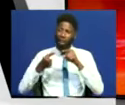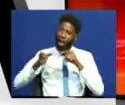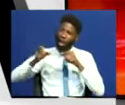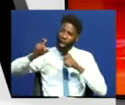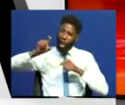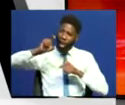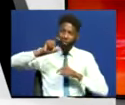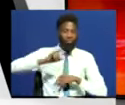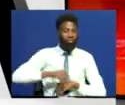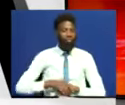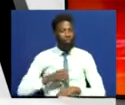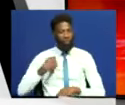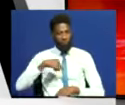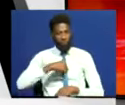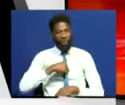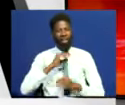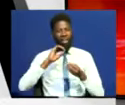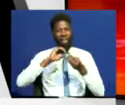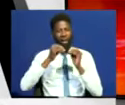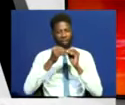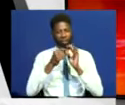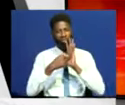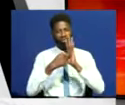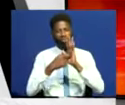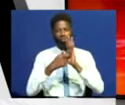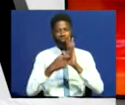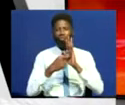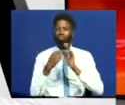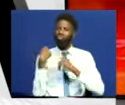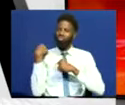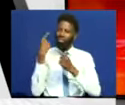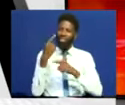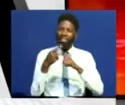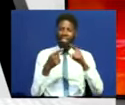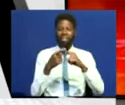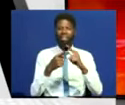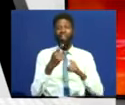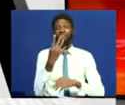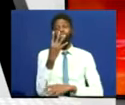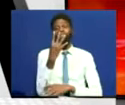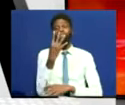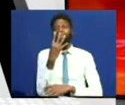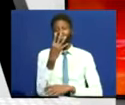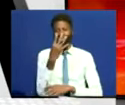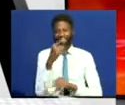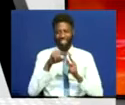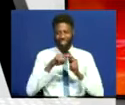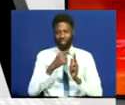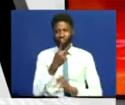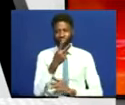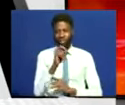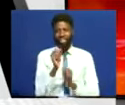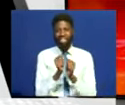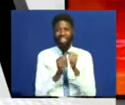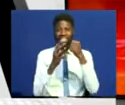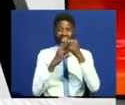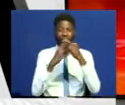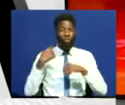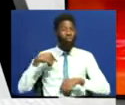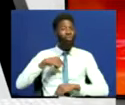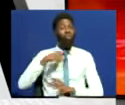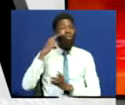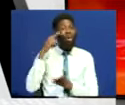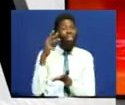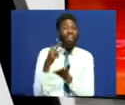graphics for the last 4 years, since back in 2019, what we have witnessed and how many people we've been able to lose in